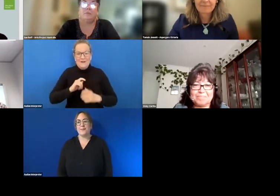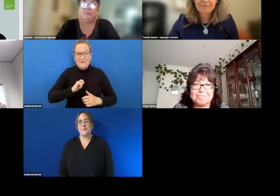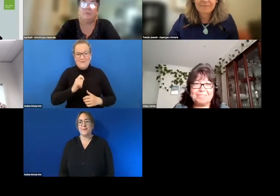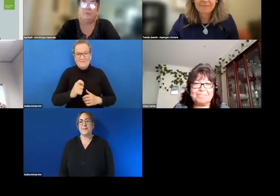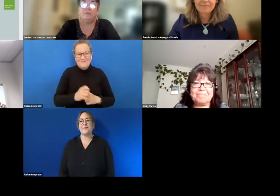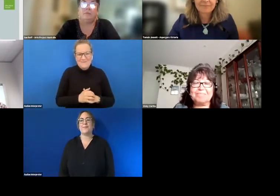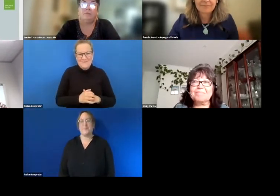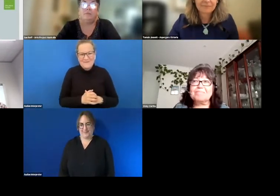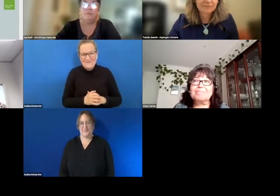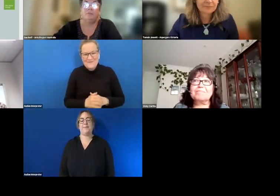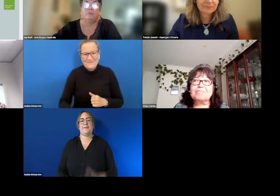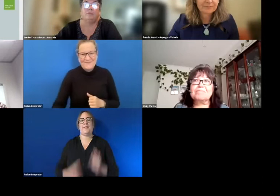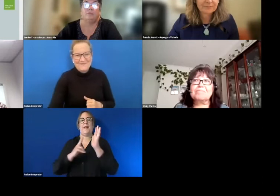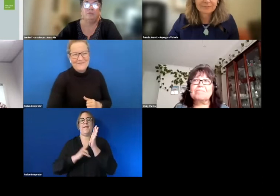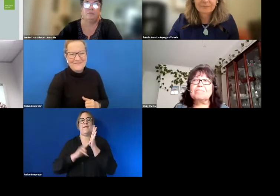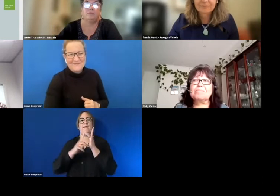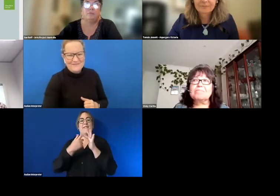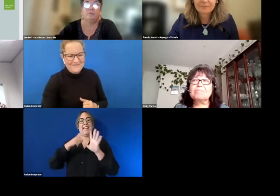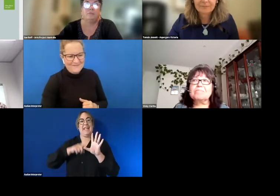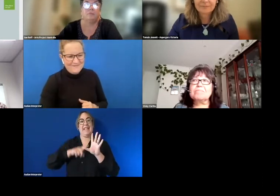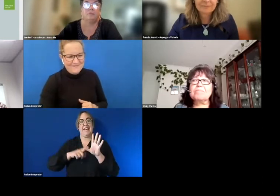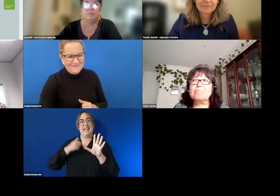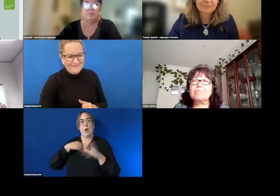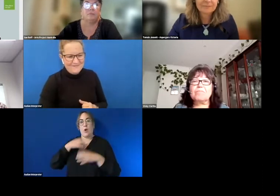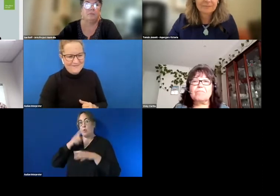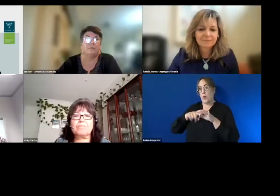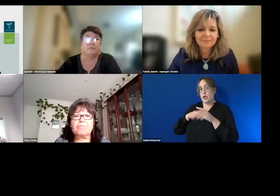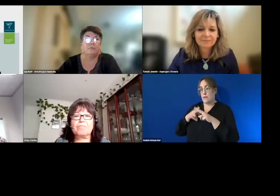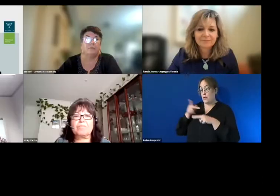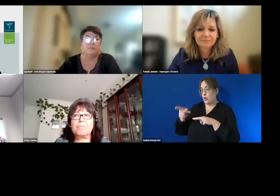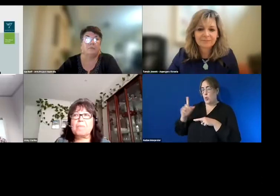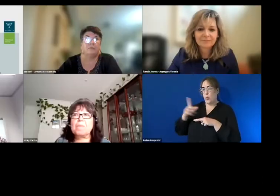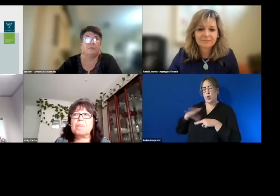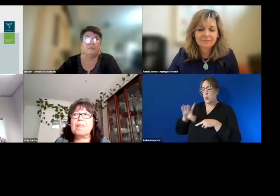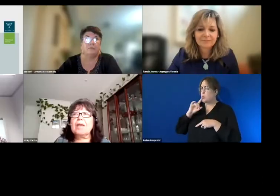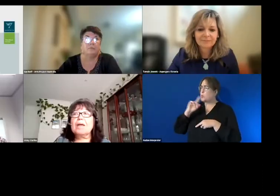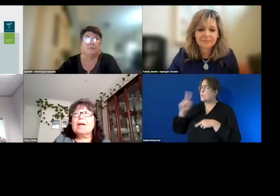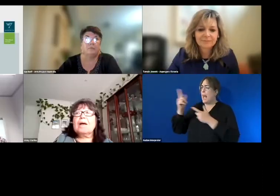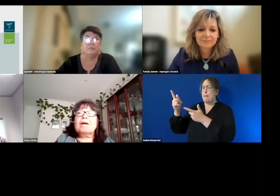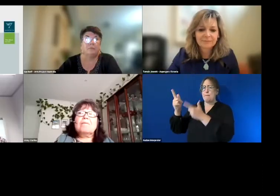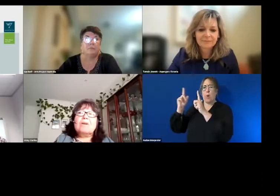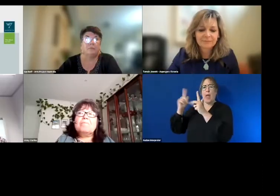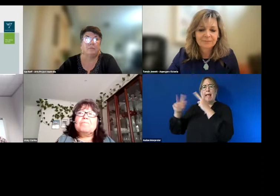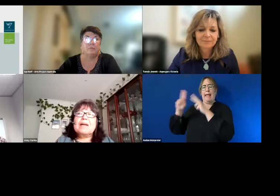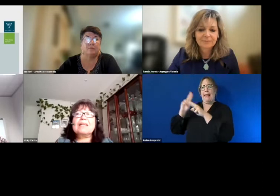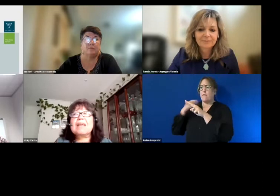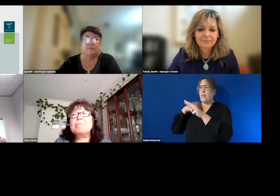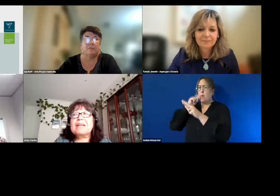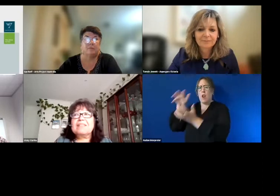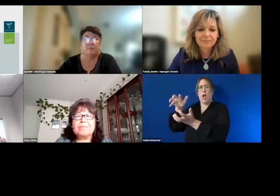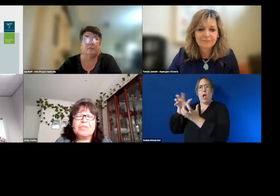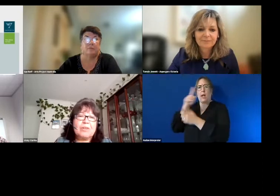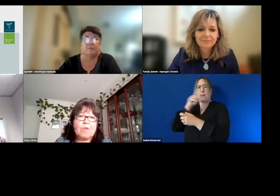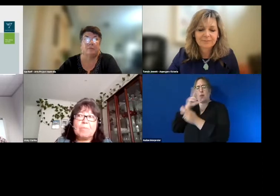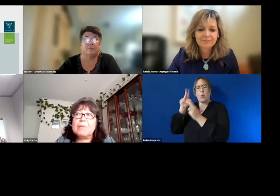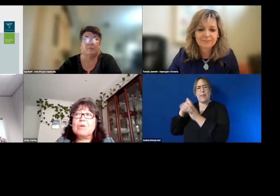vicky what is something that you would like to tell employers about employing people with disability um we don't